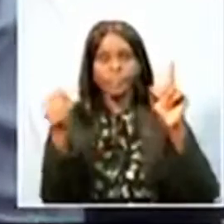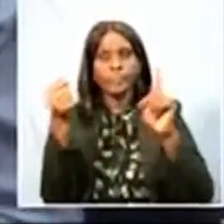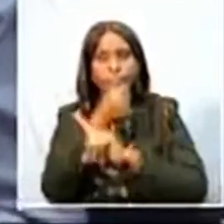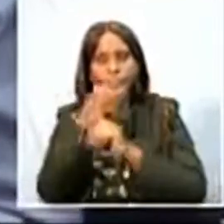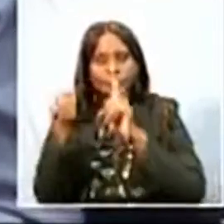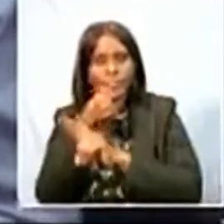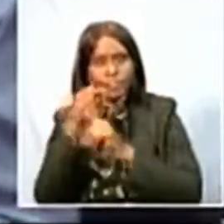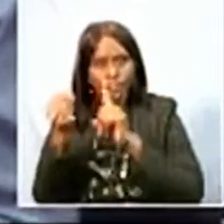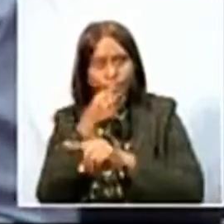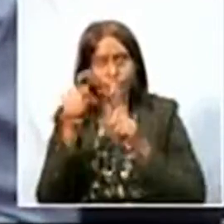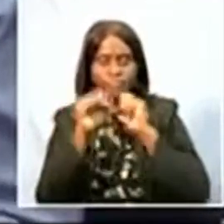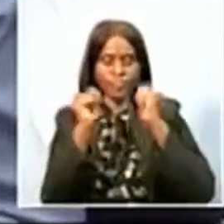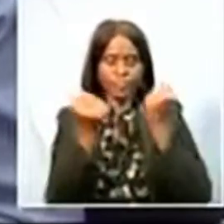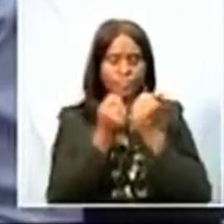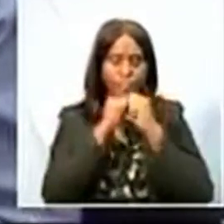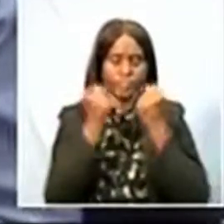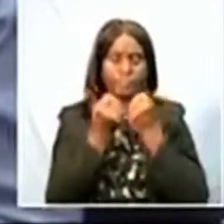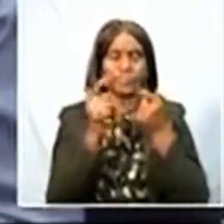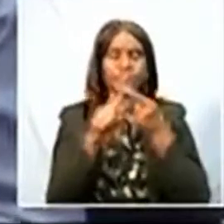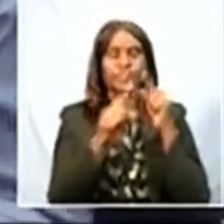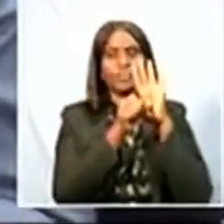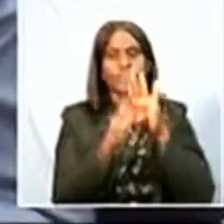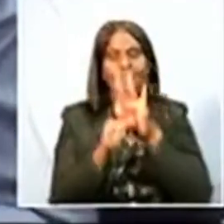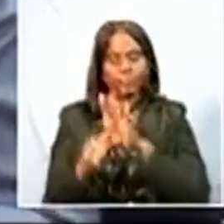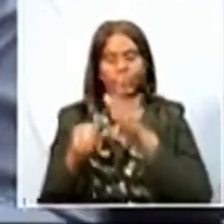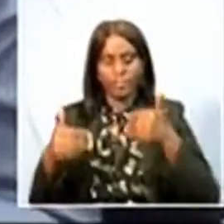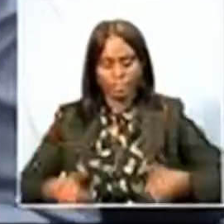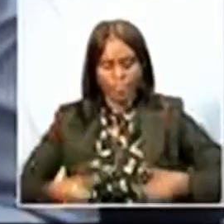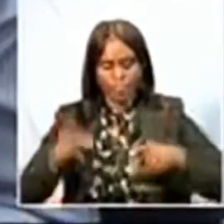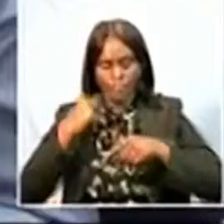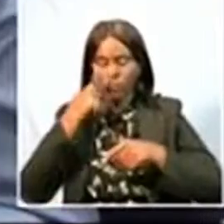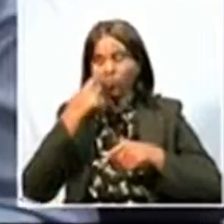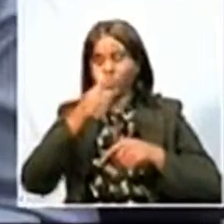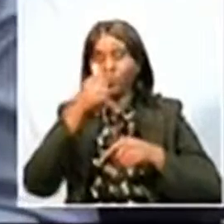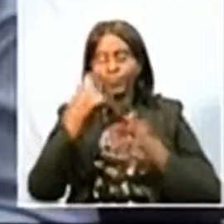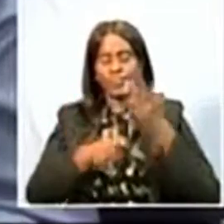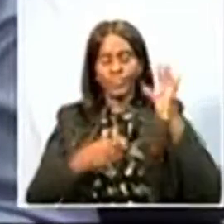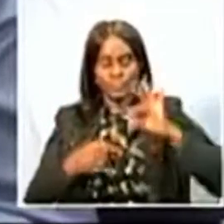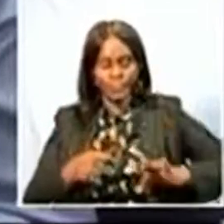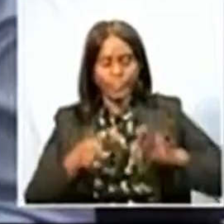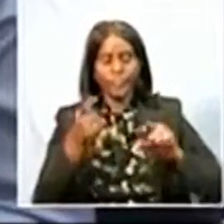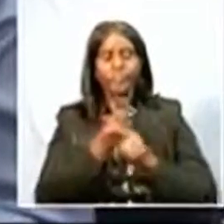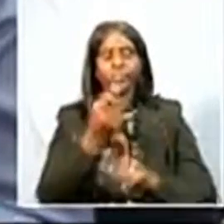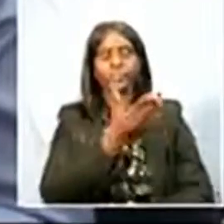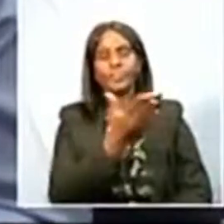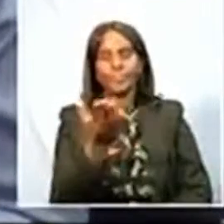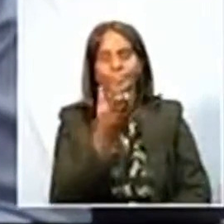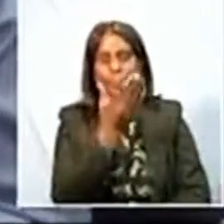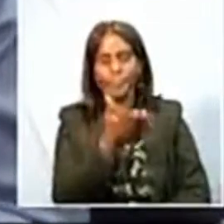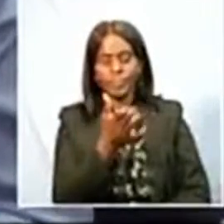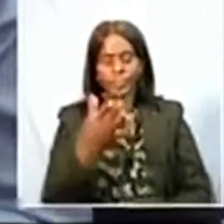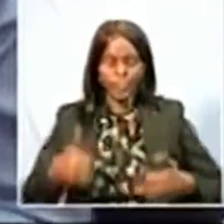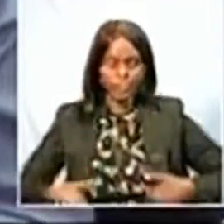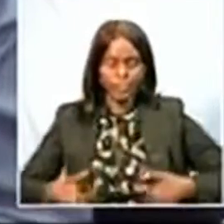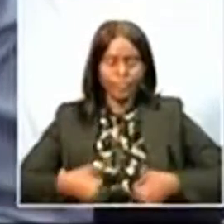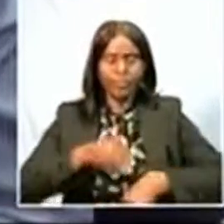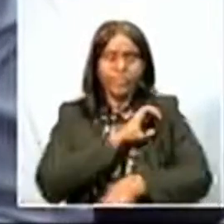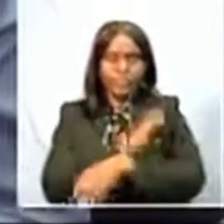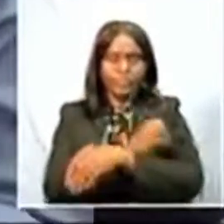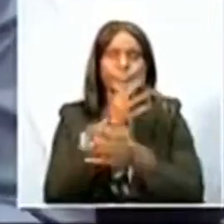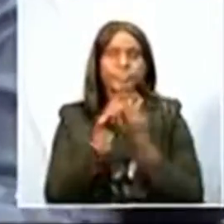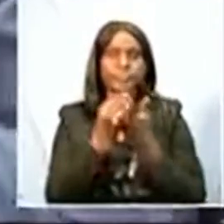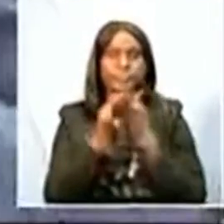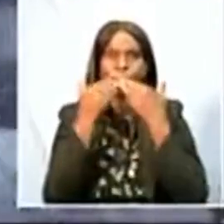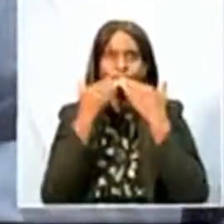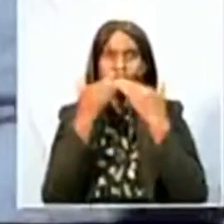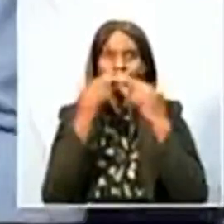spearheading teams to deprive the young people who are supposed to benefit from this youth empowerment fund? Thank